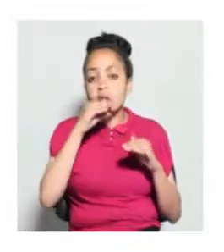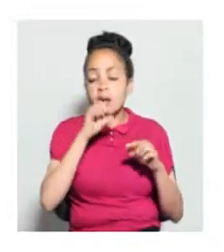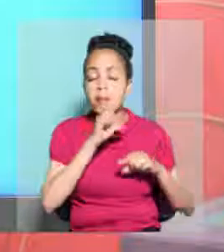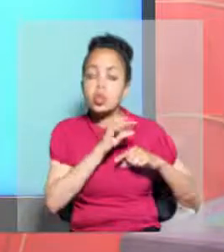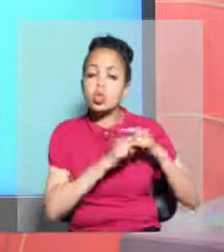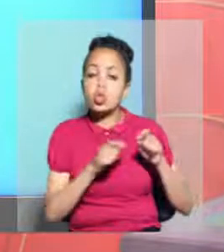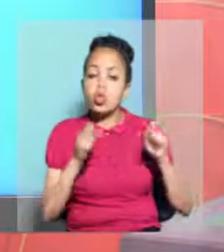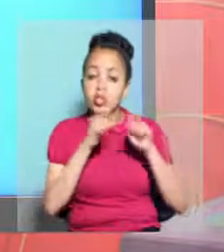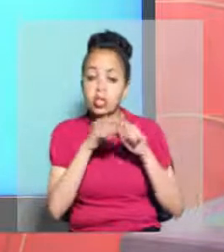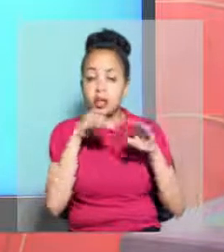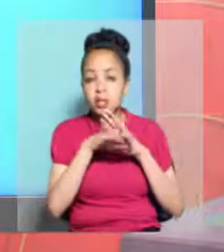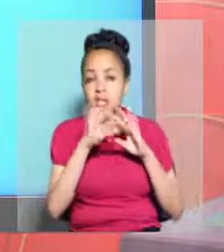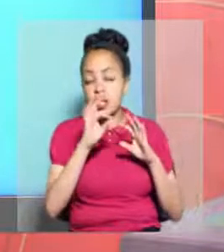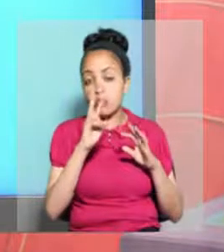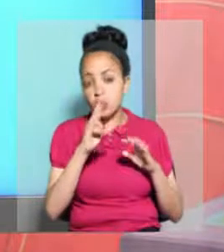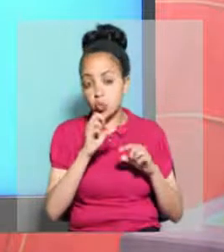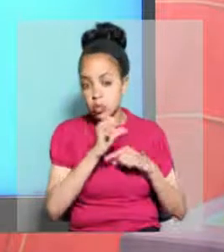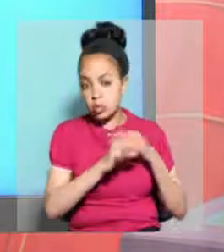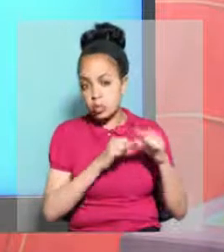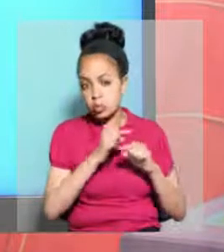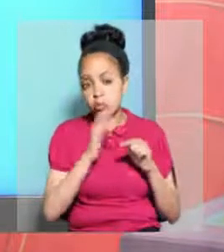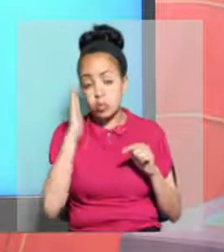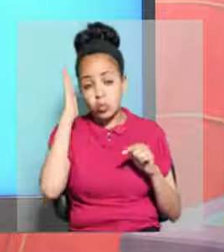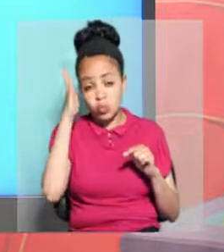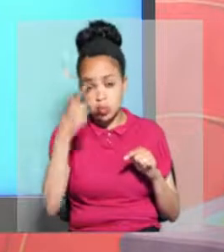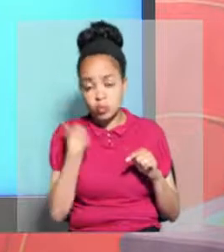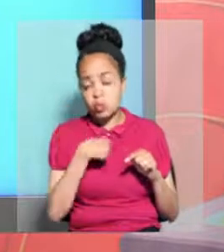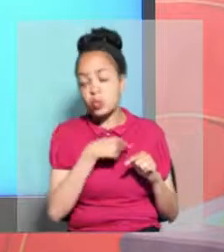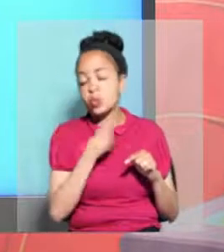generation. In our coming lesson, we will